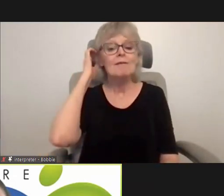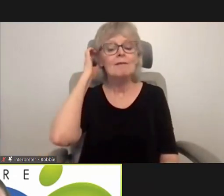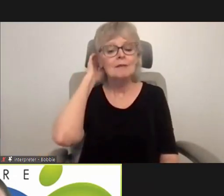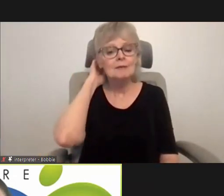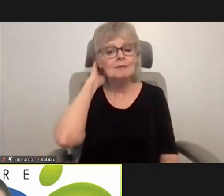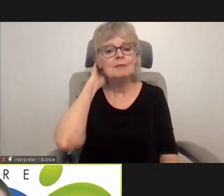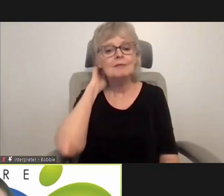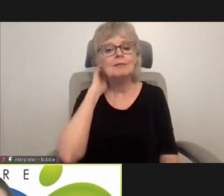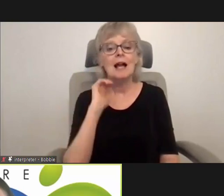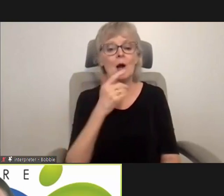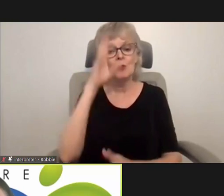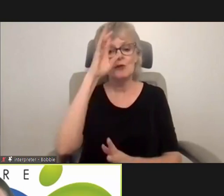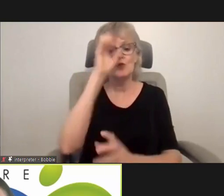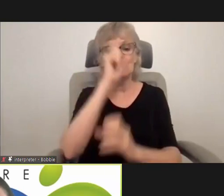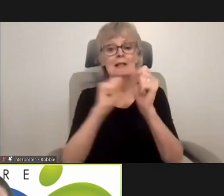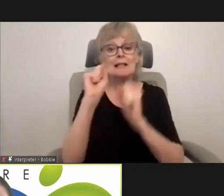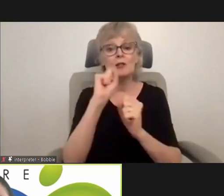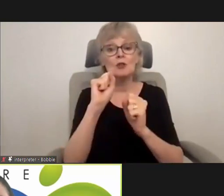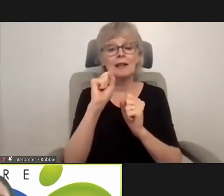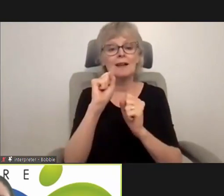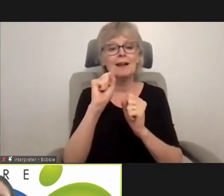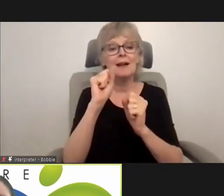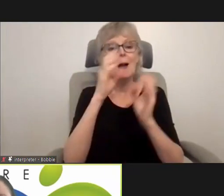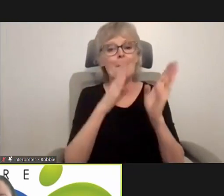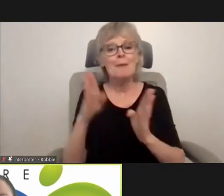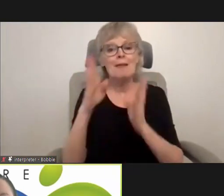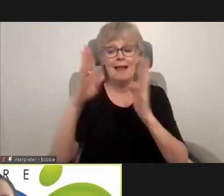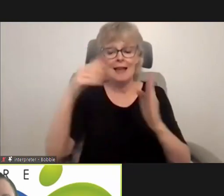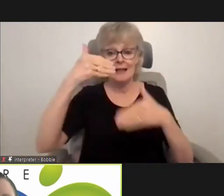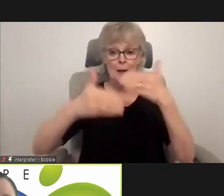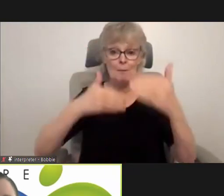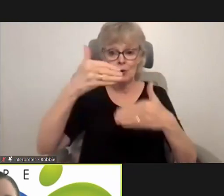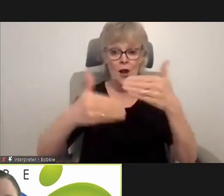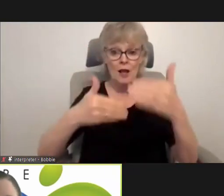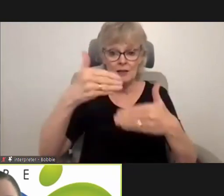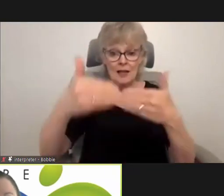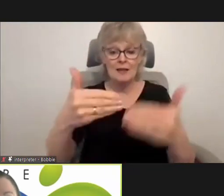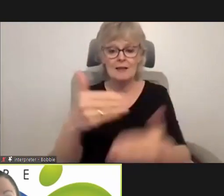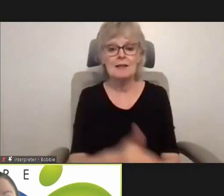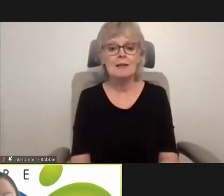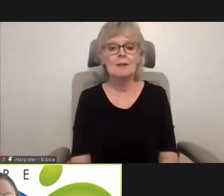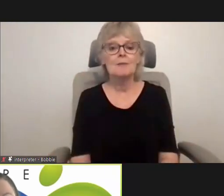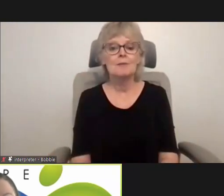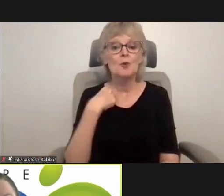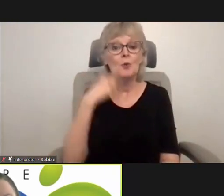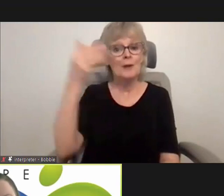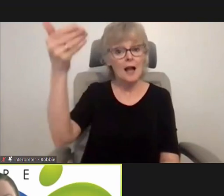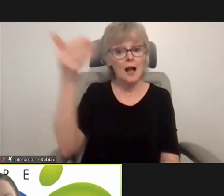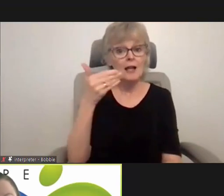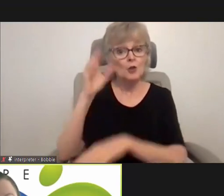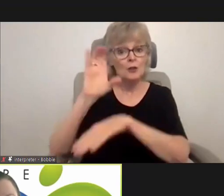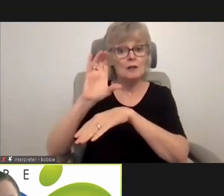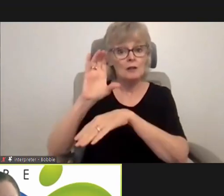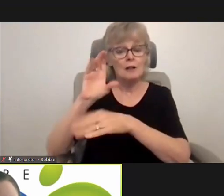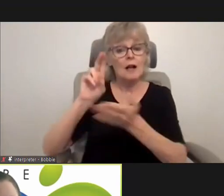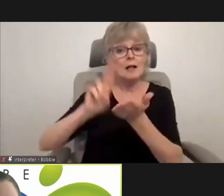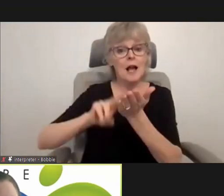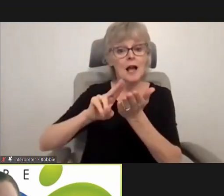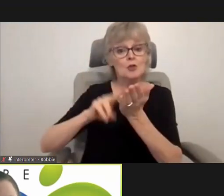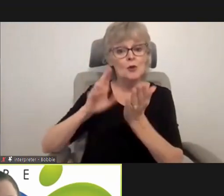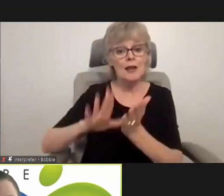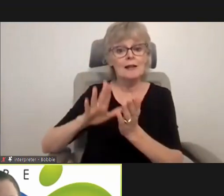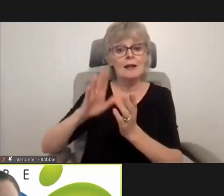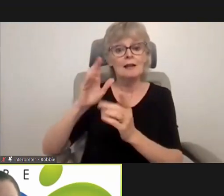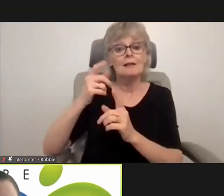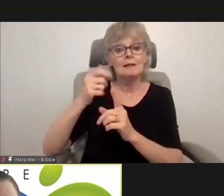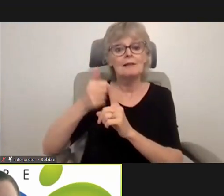was our strategic planning process. We hired a contractor who is Latina,